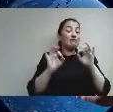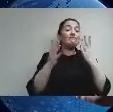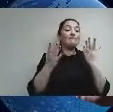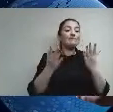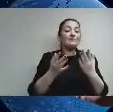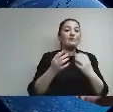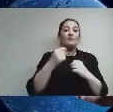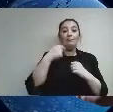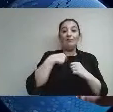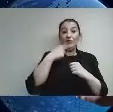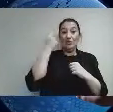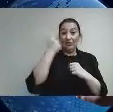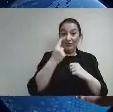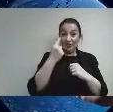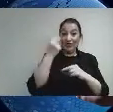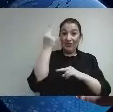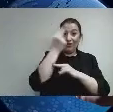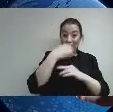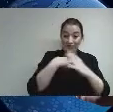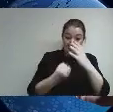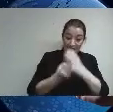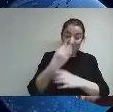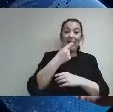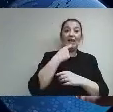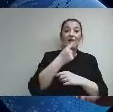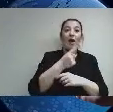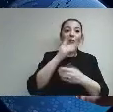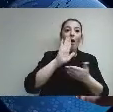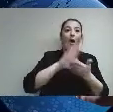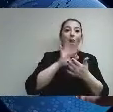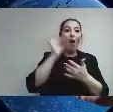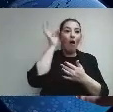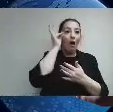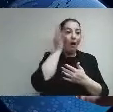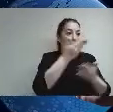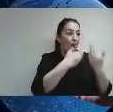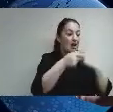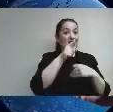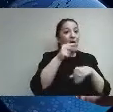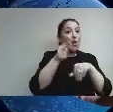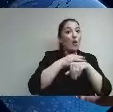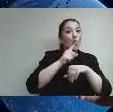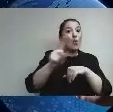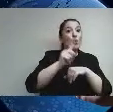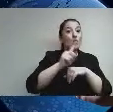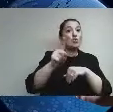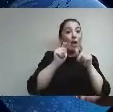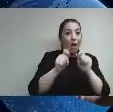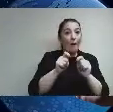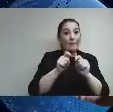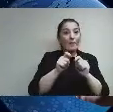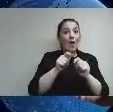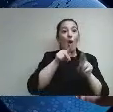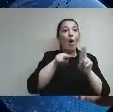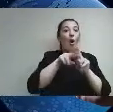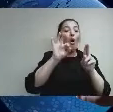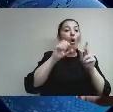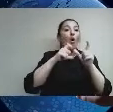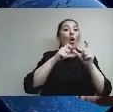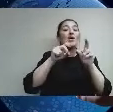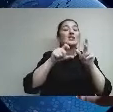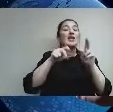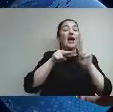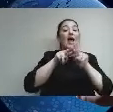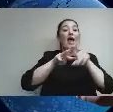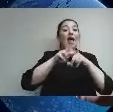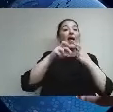when I was about to establish a company, I started thinking about that. A friend of mine reminded that to me actually. You